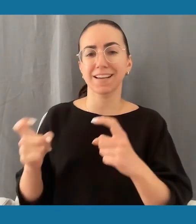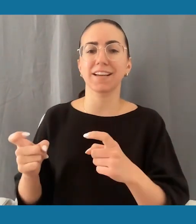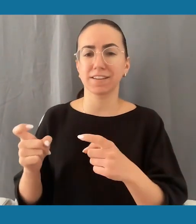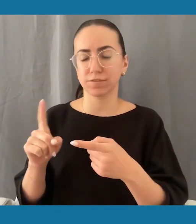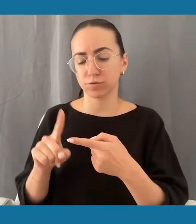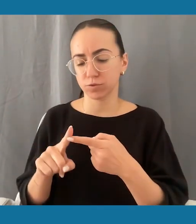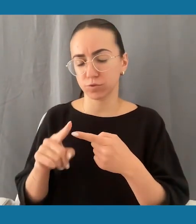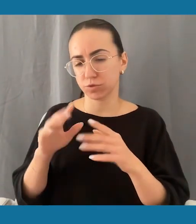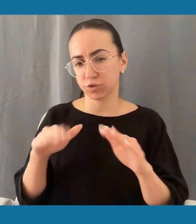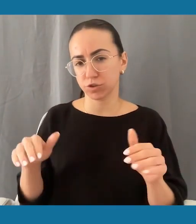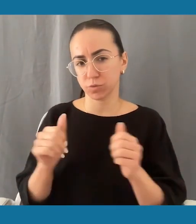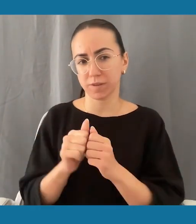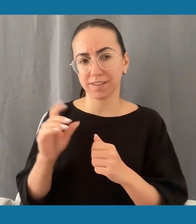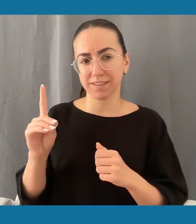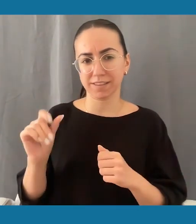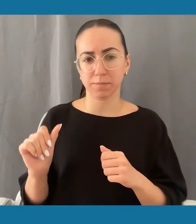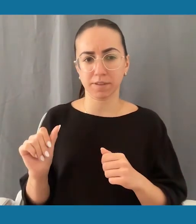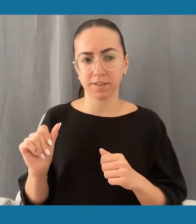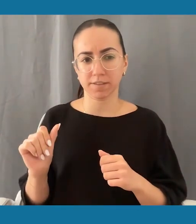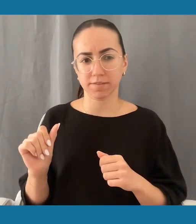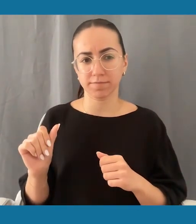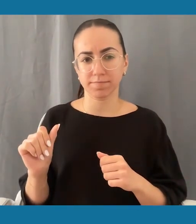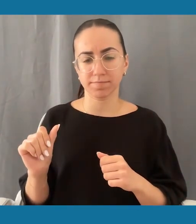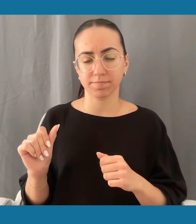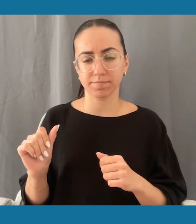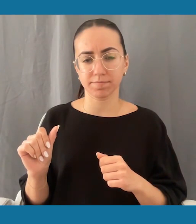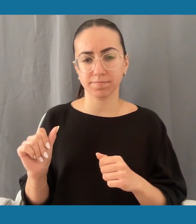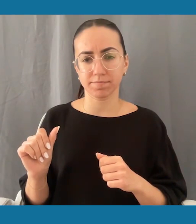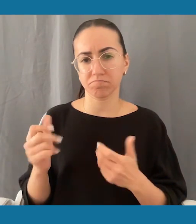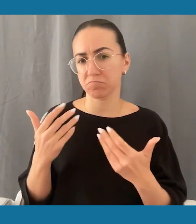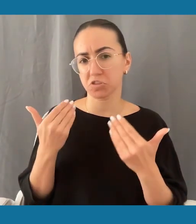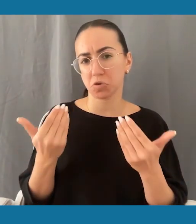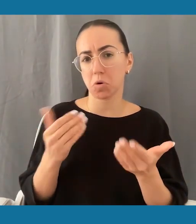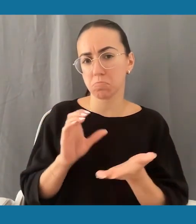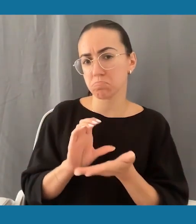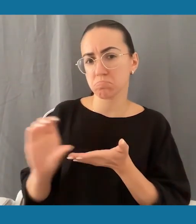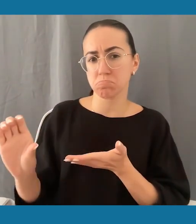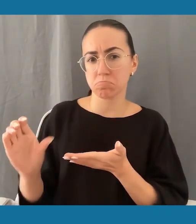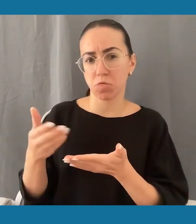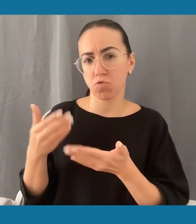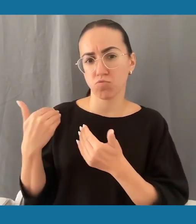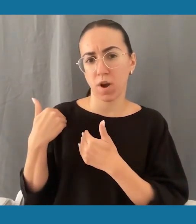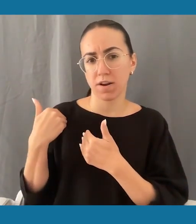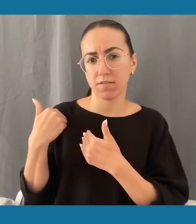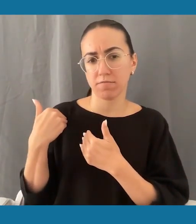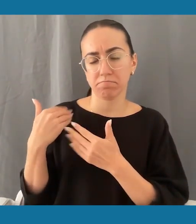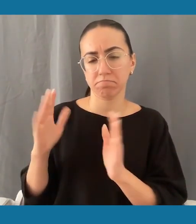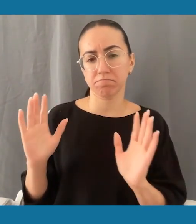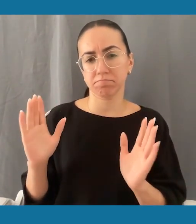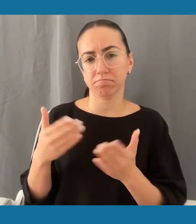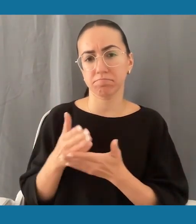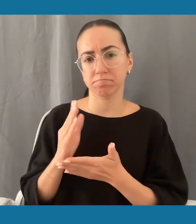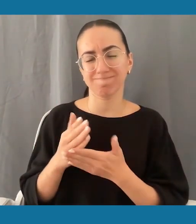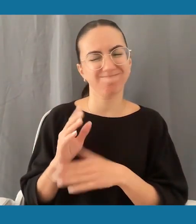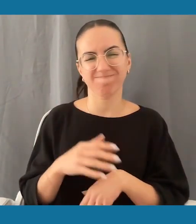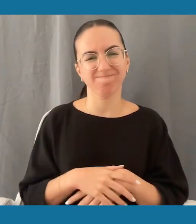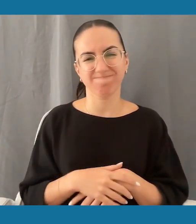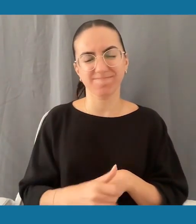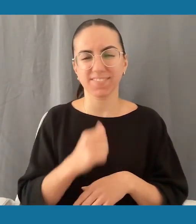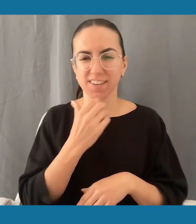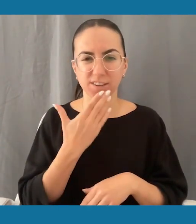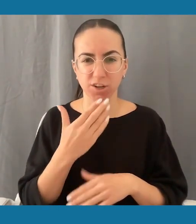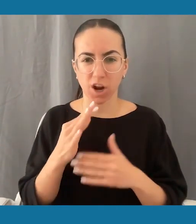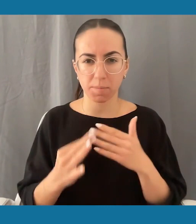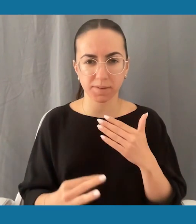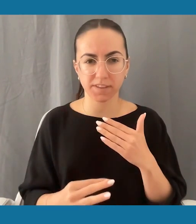a child with disabilities? Just give them the money outright. Well, we know that that's not a good option because there